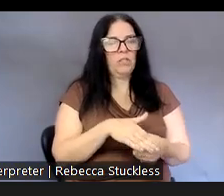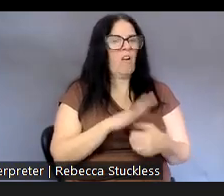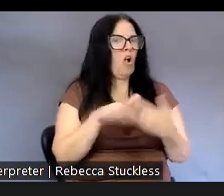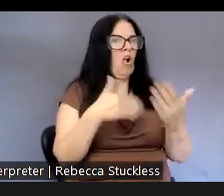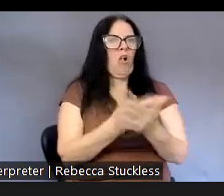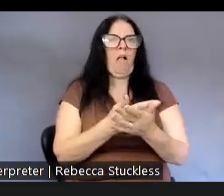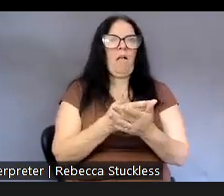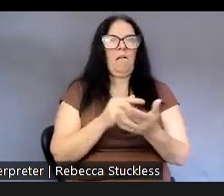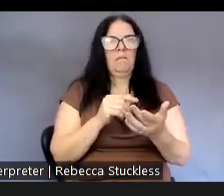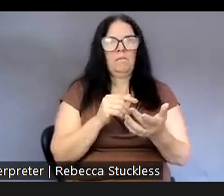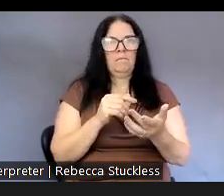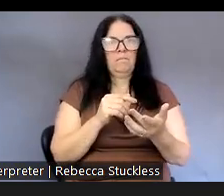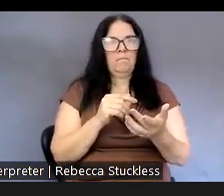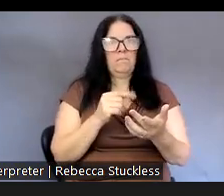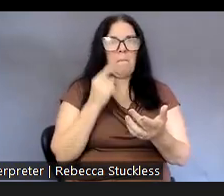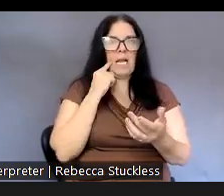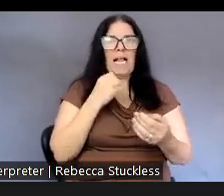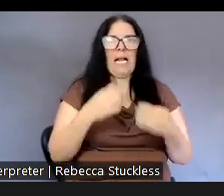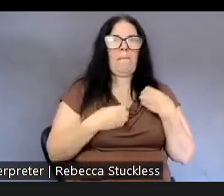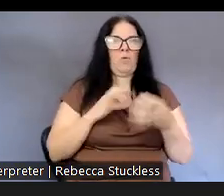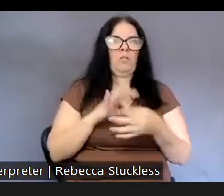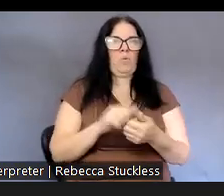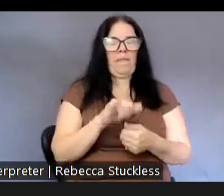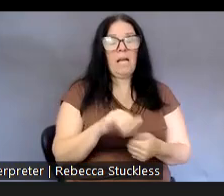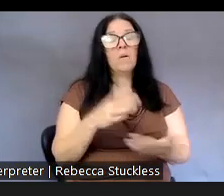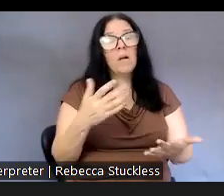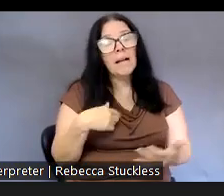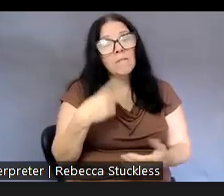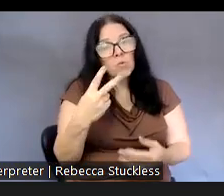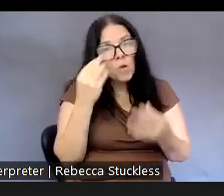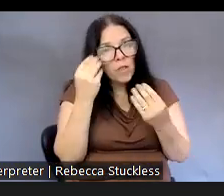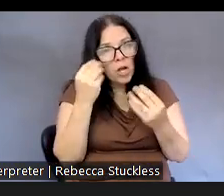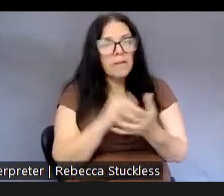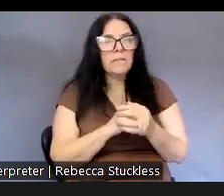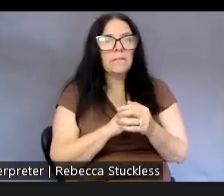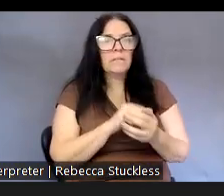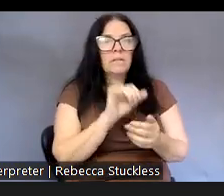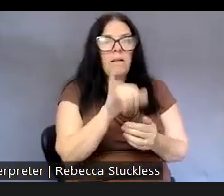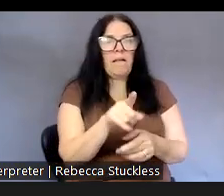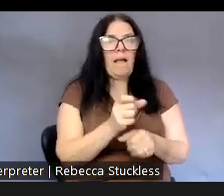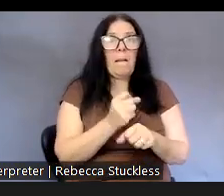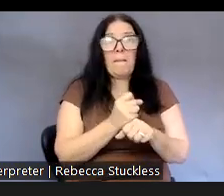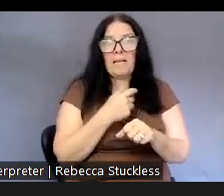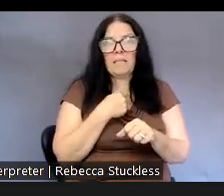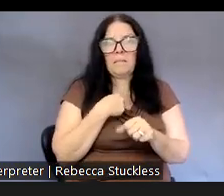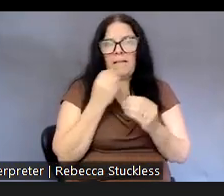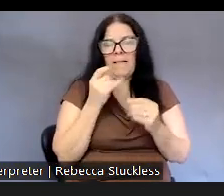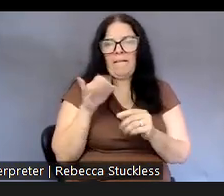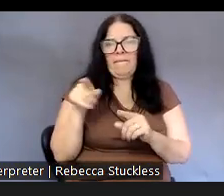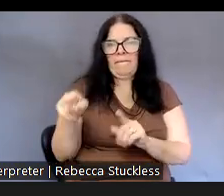One, this reminds me of, or makes me think of a doctor